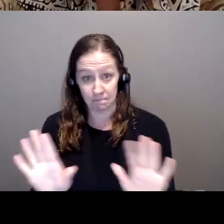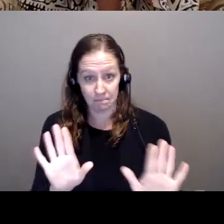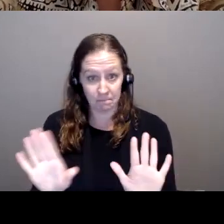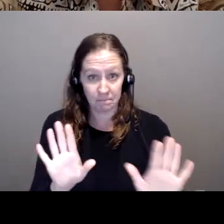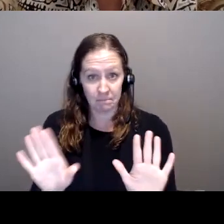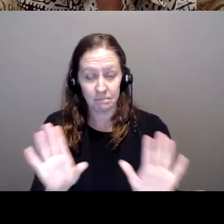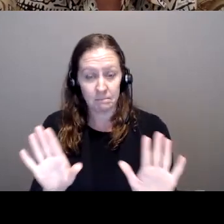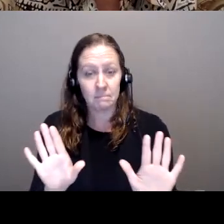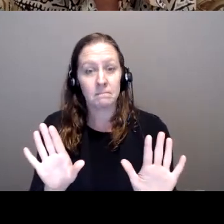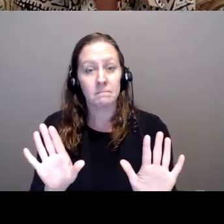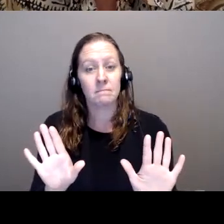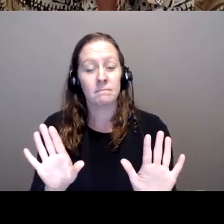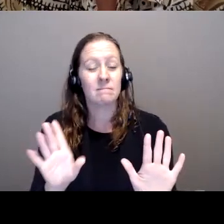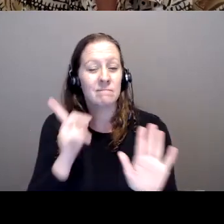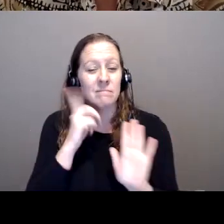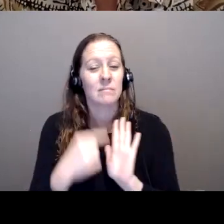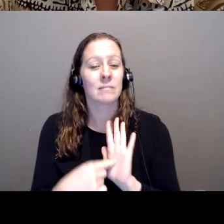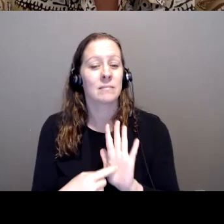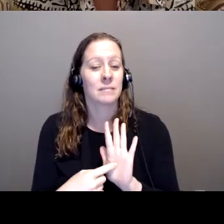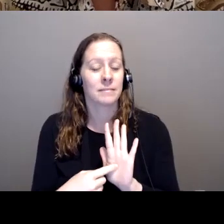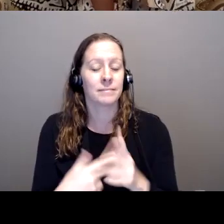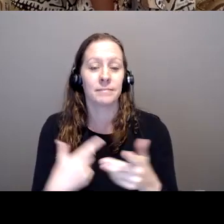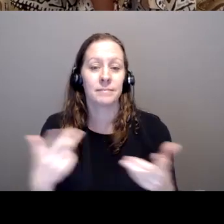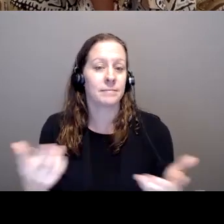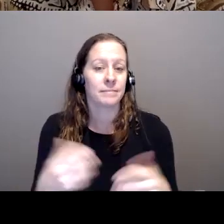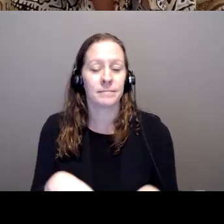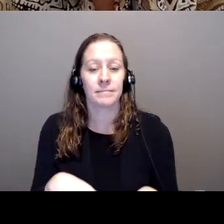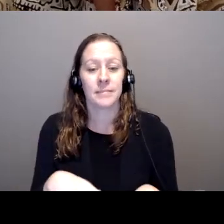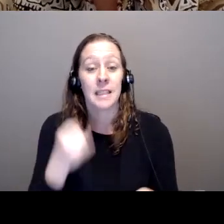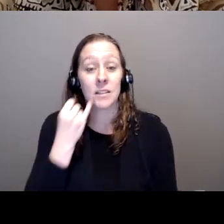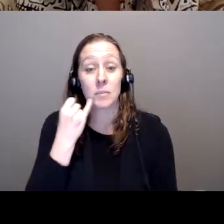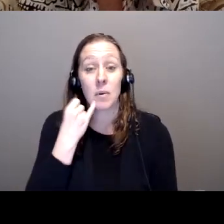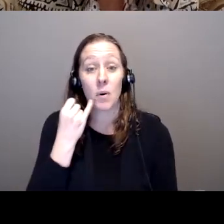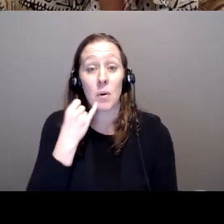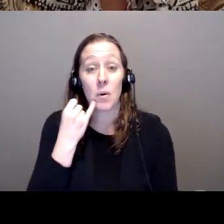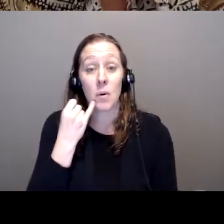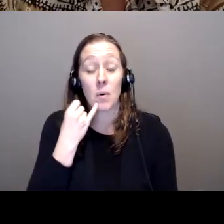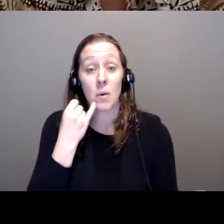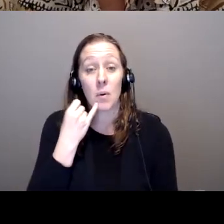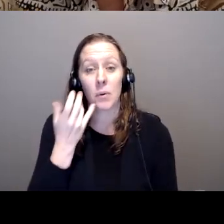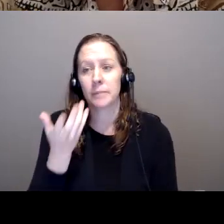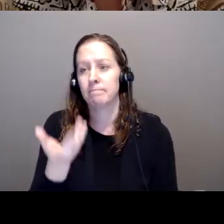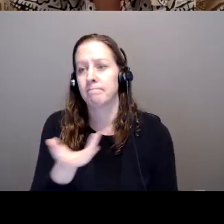cover things such as if they contribute to the